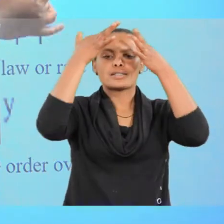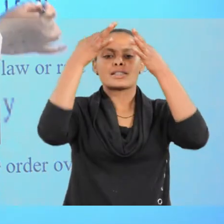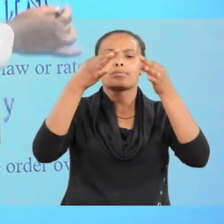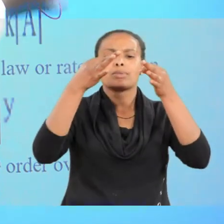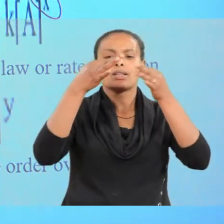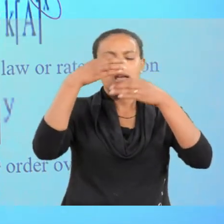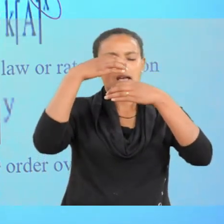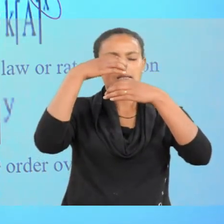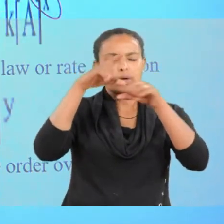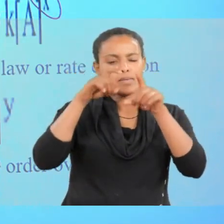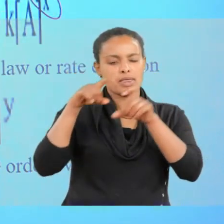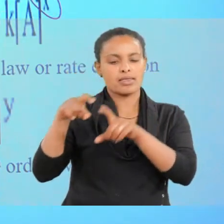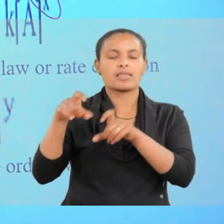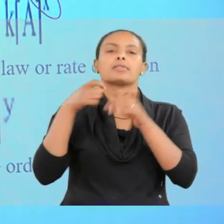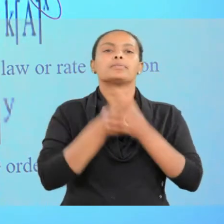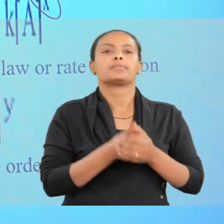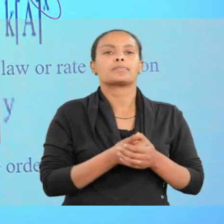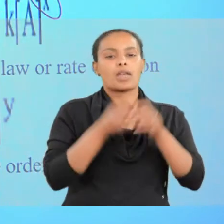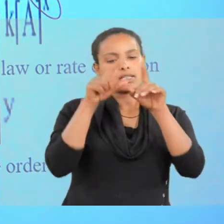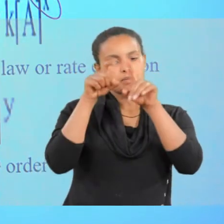experimentally.